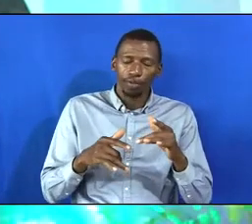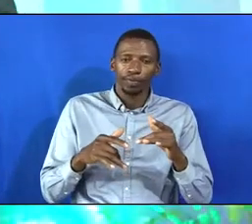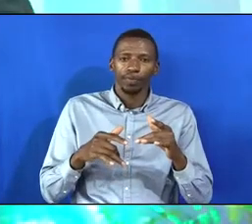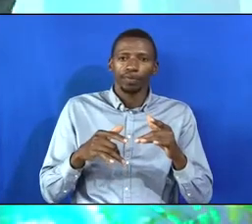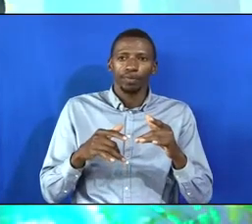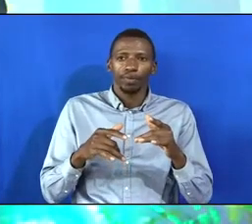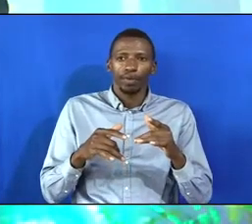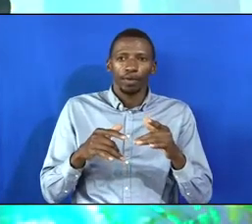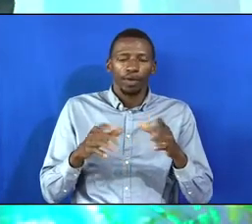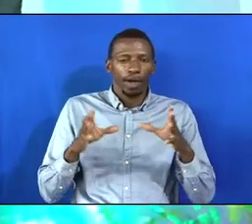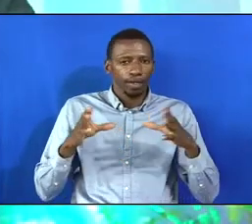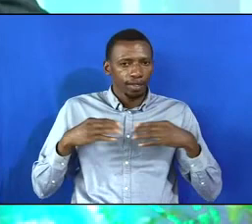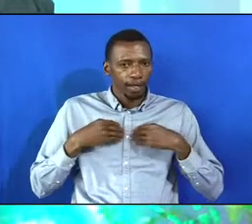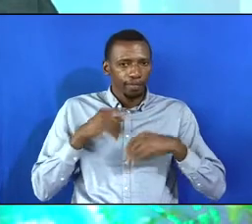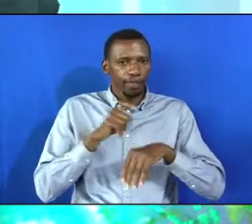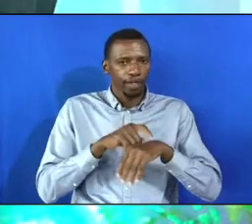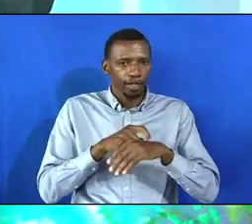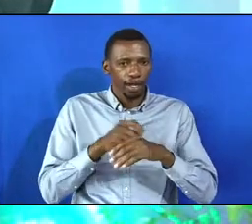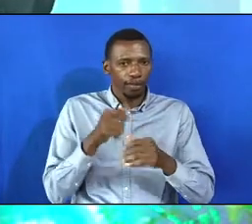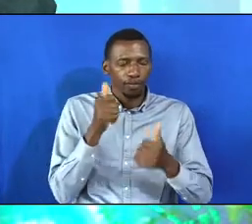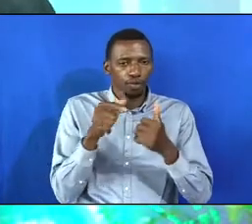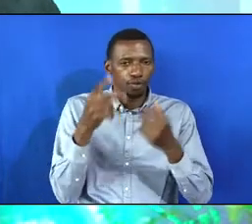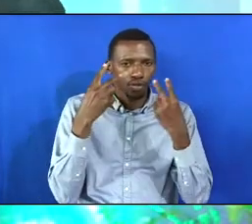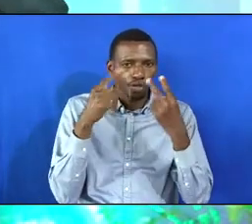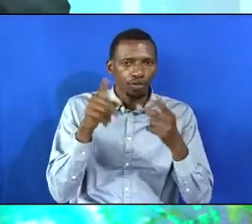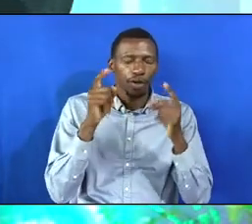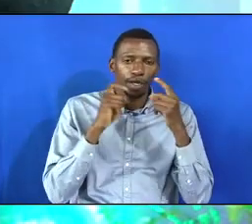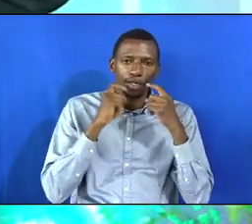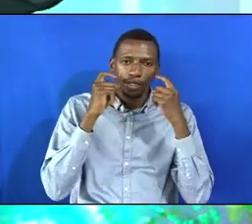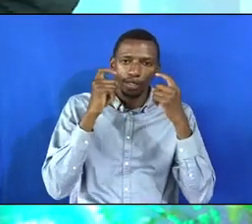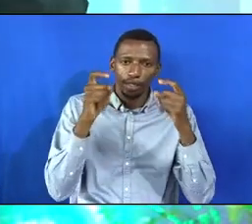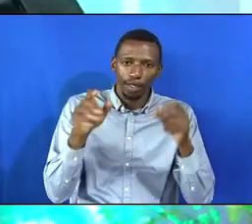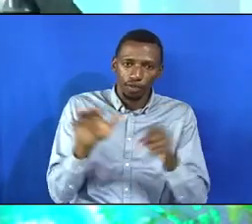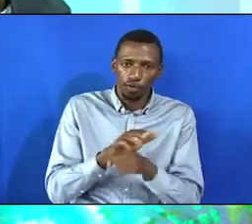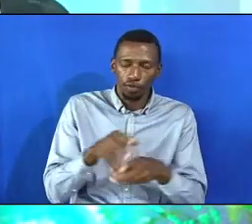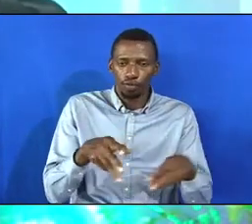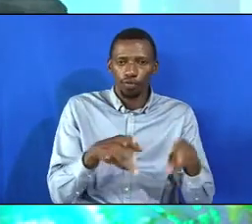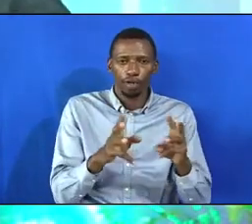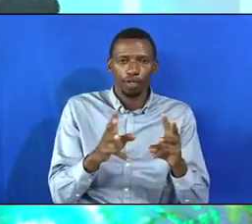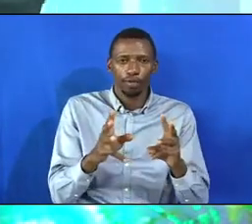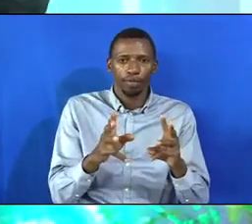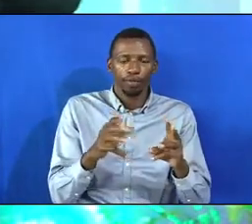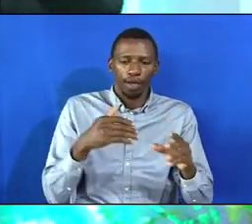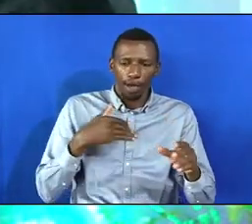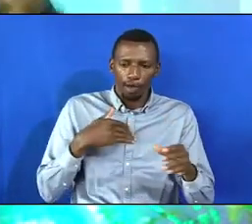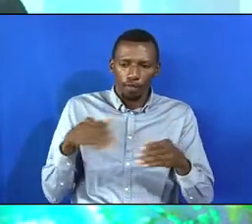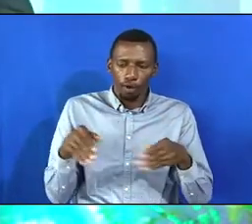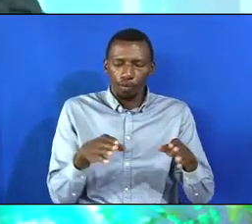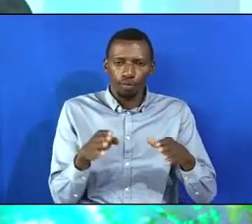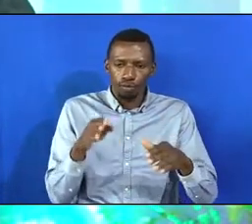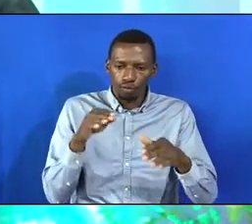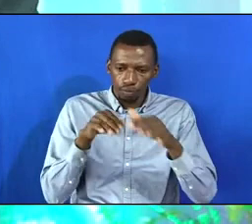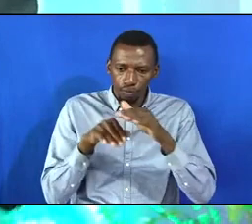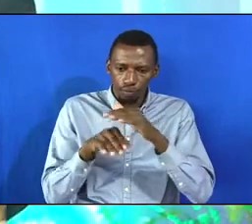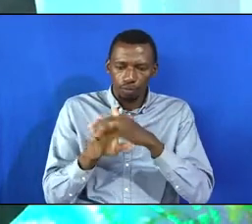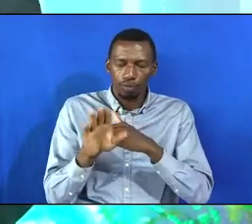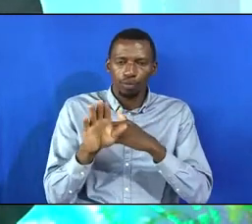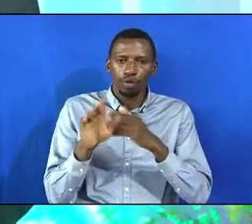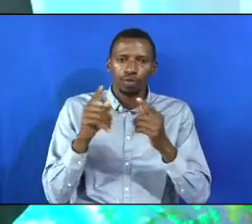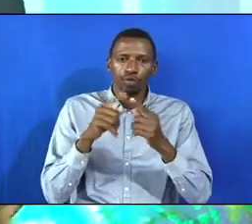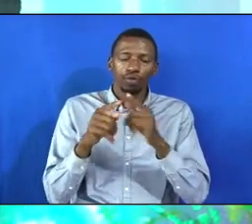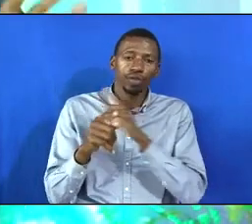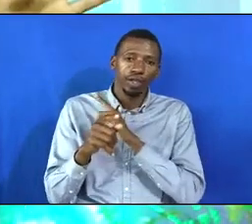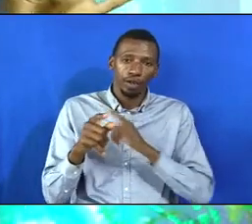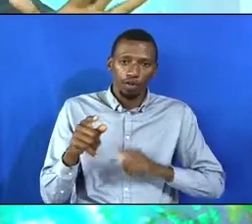your sinfulness and you had an occasion to go before the Lord and you cry before the Lord, you are yet